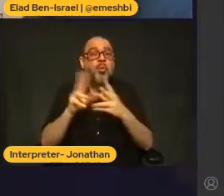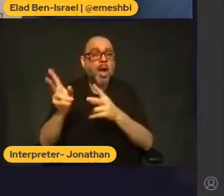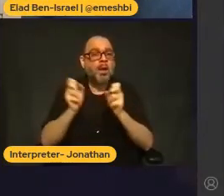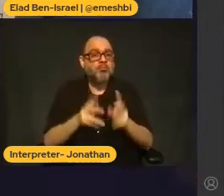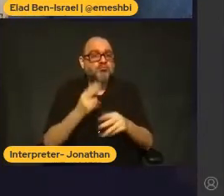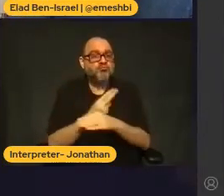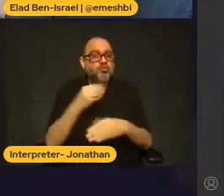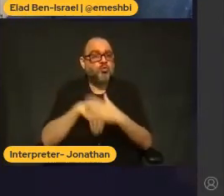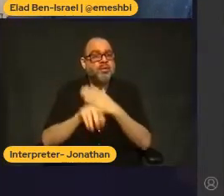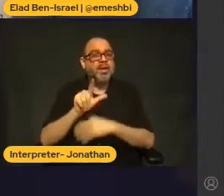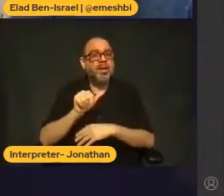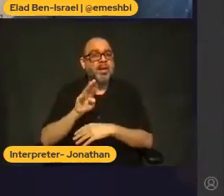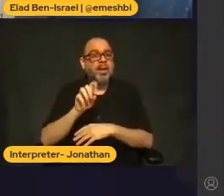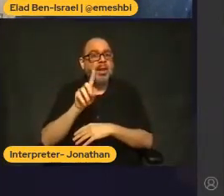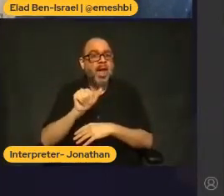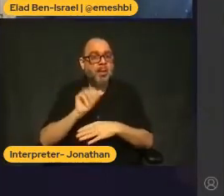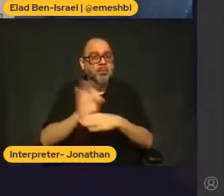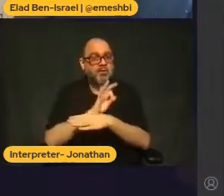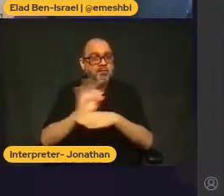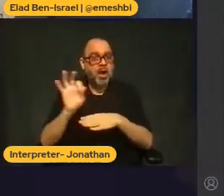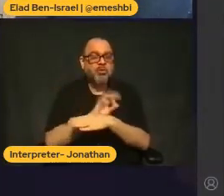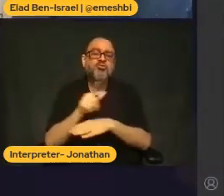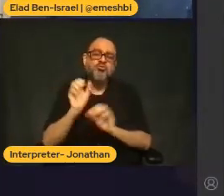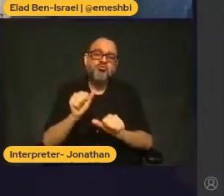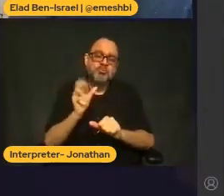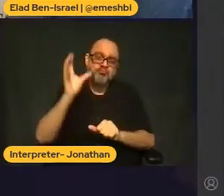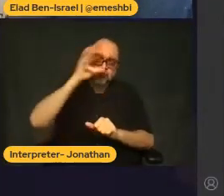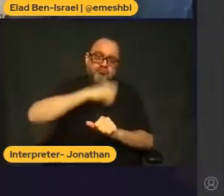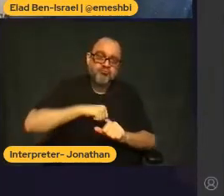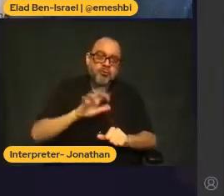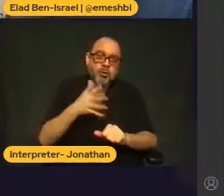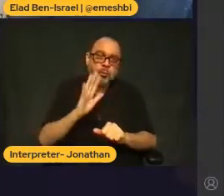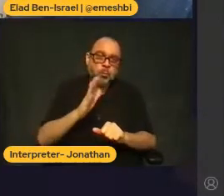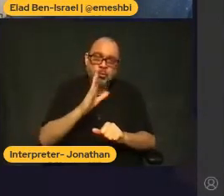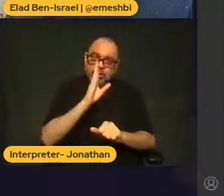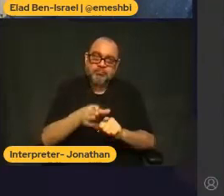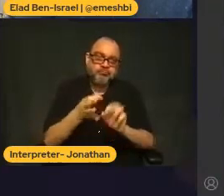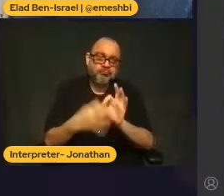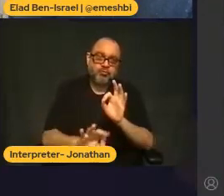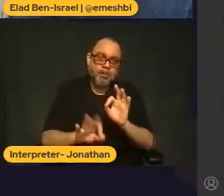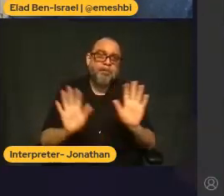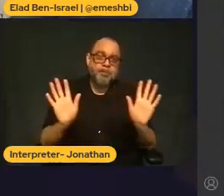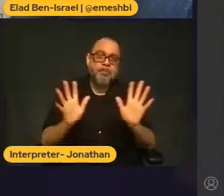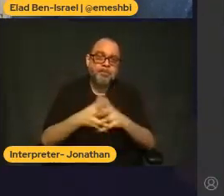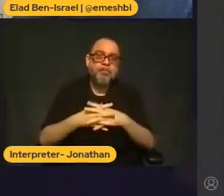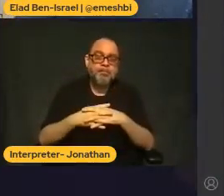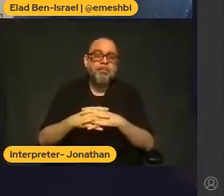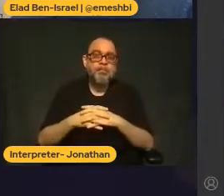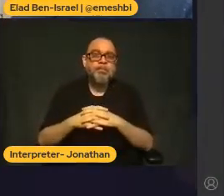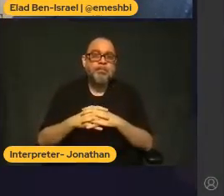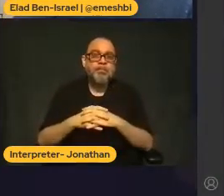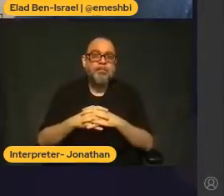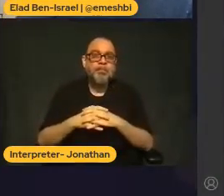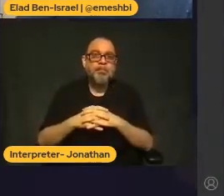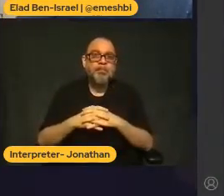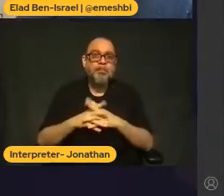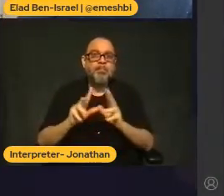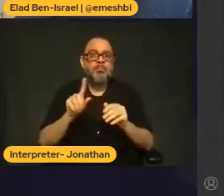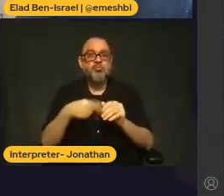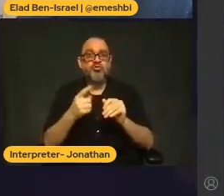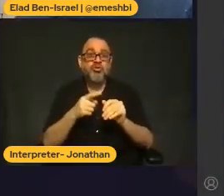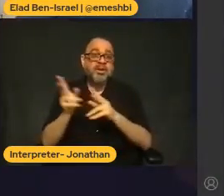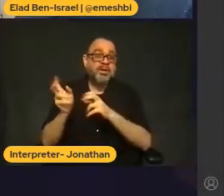may expect, is pretty straightforward. I'm just going to import my user client